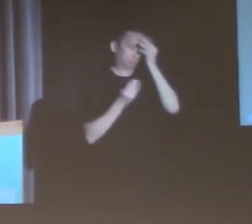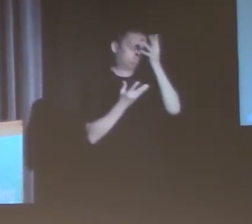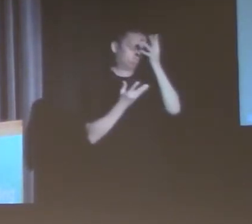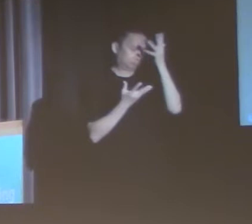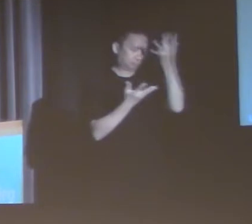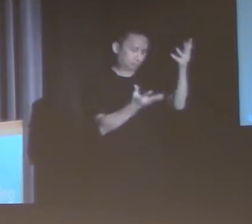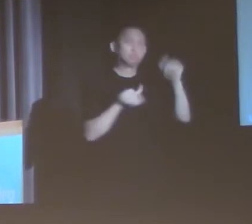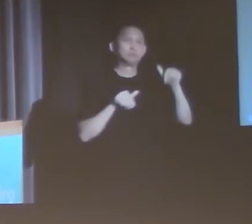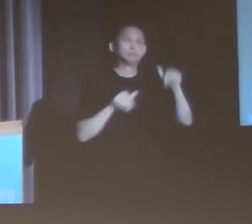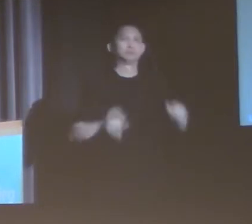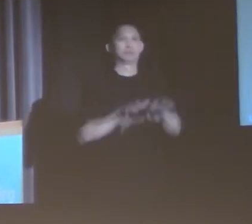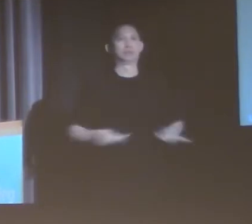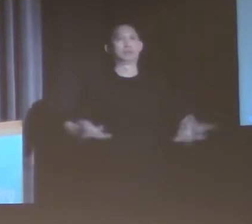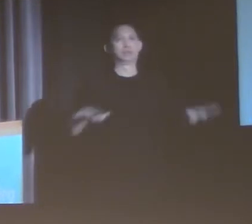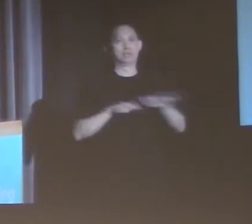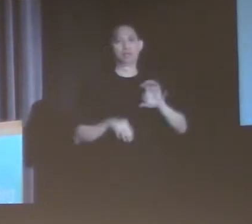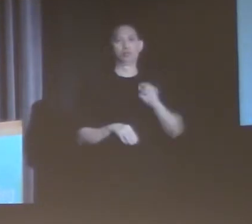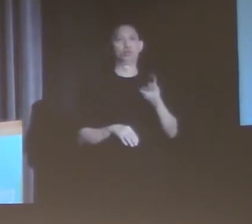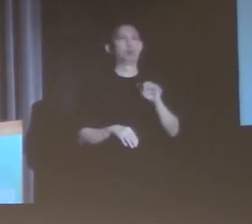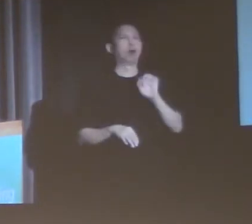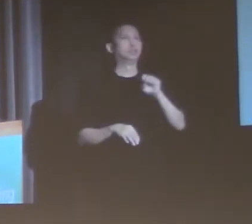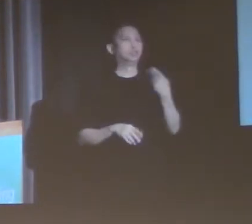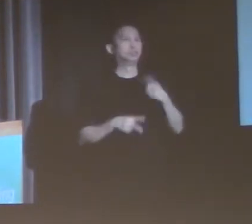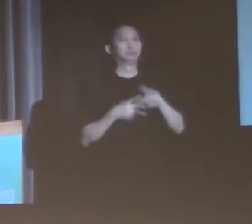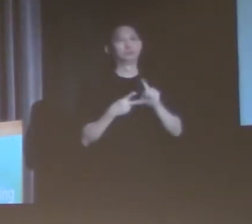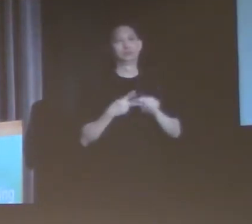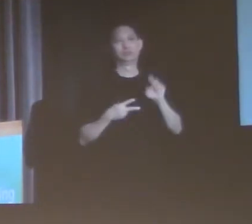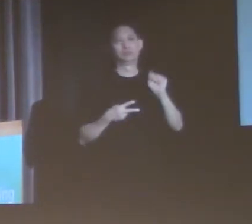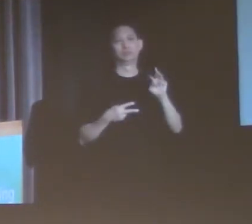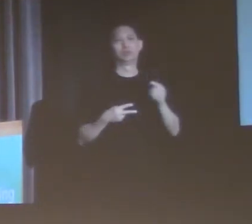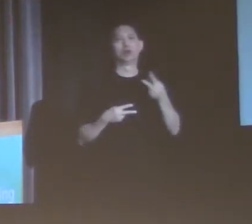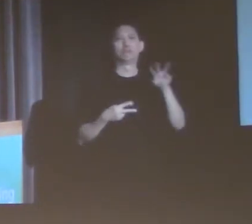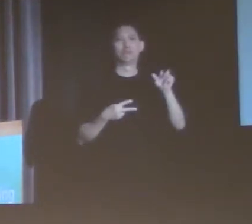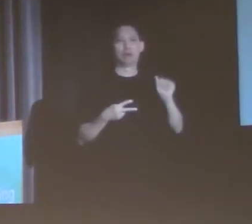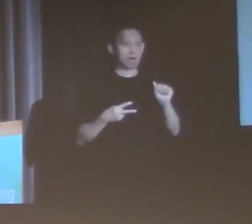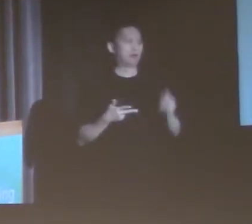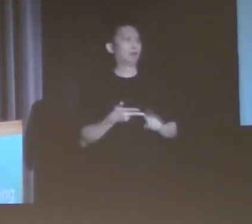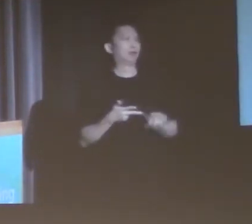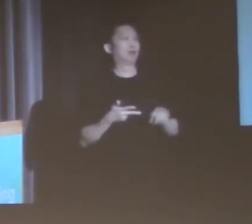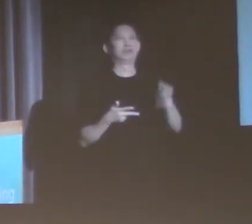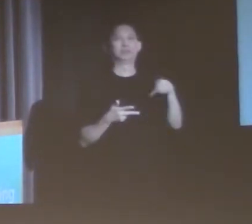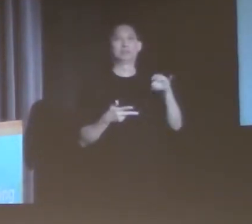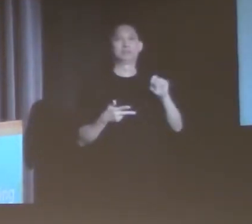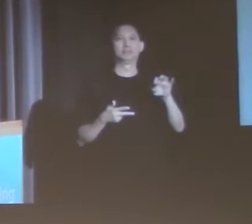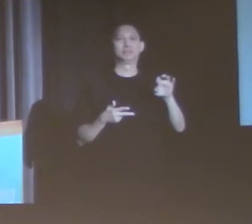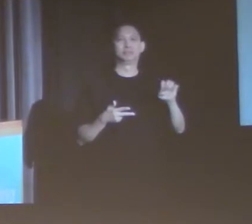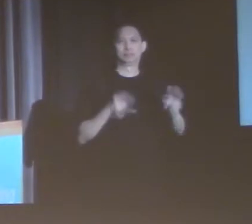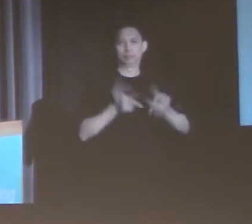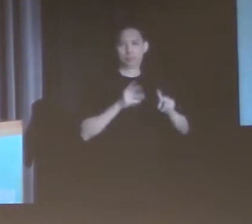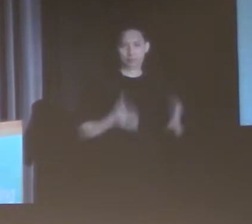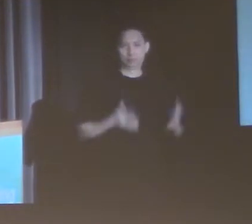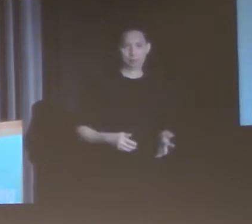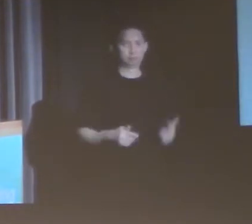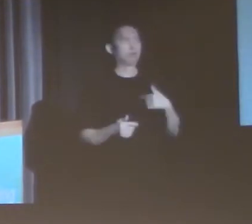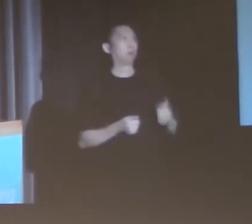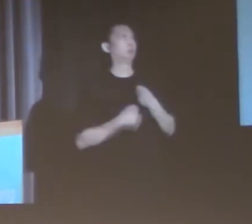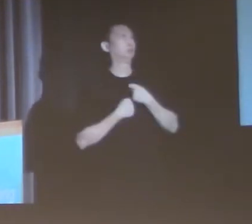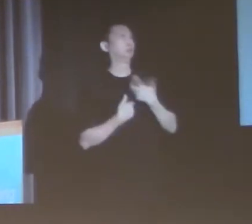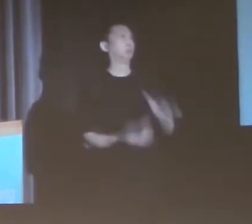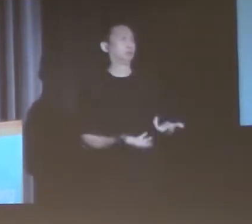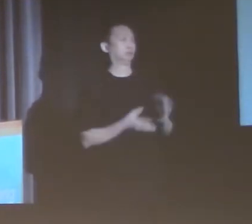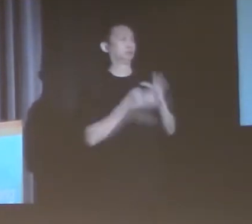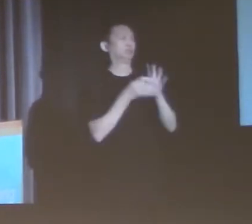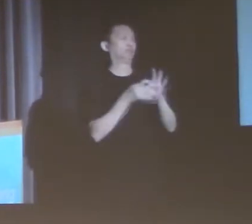of the Chumash, Tongva, and Kis people. And I also wanted to express solidarity with the IDA